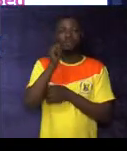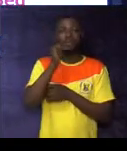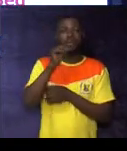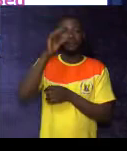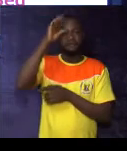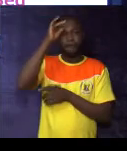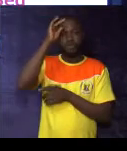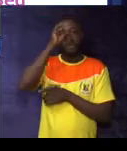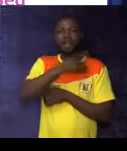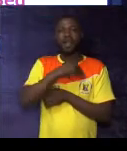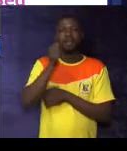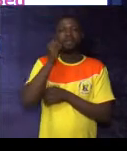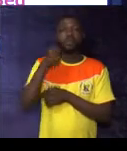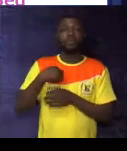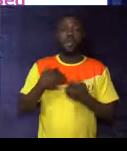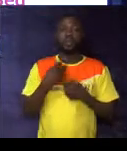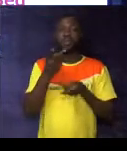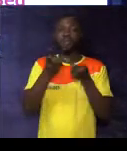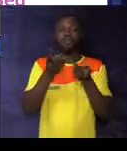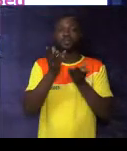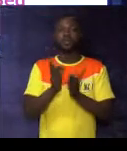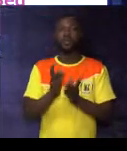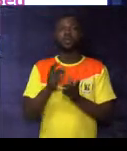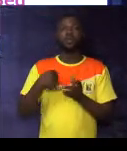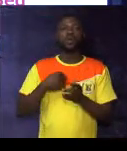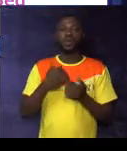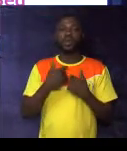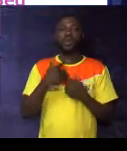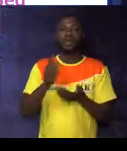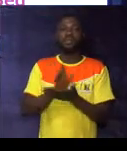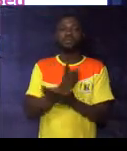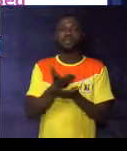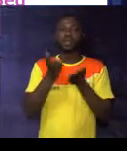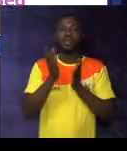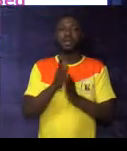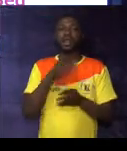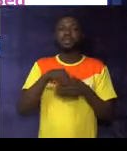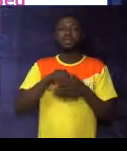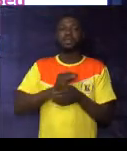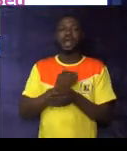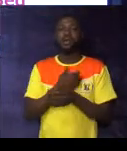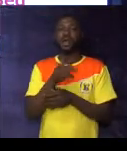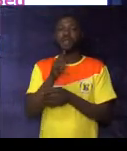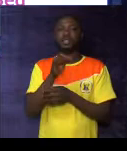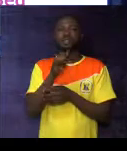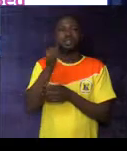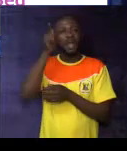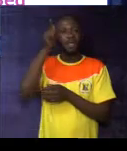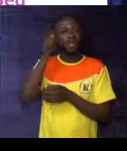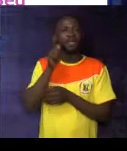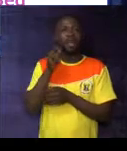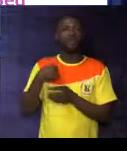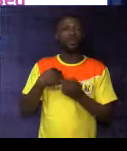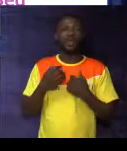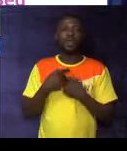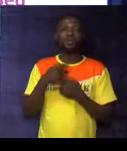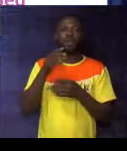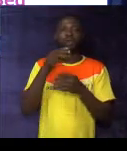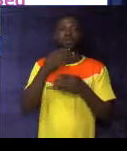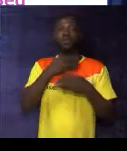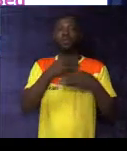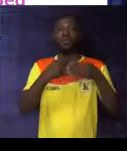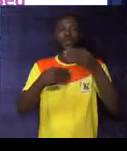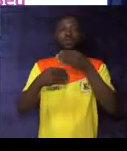female, masculine and feminine, we have visitor and singer. And in our neuter gender, we